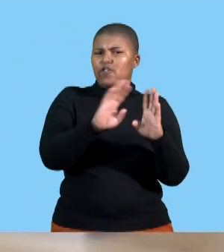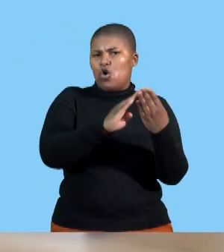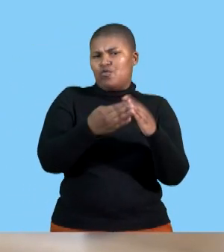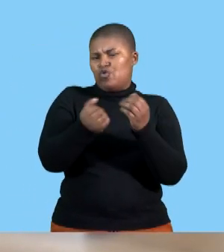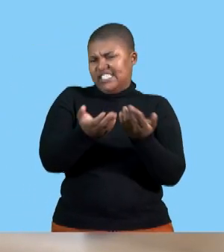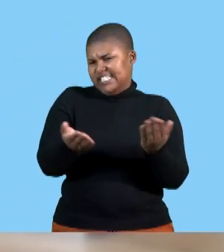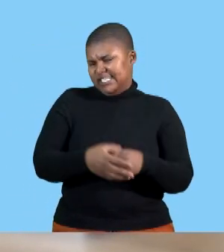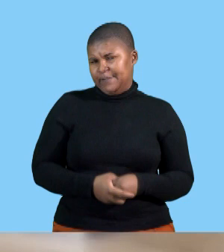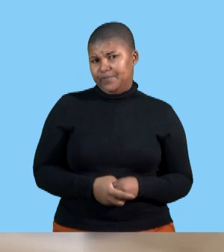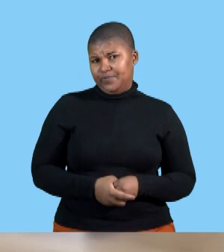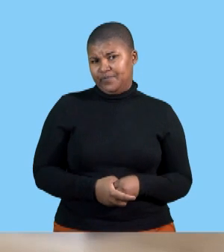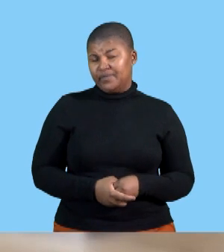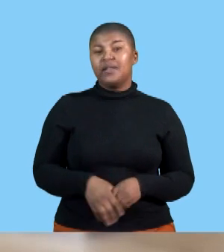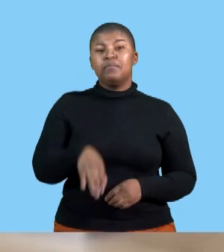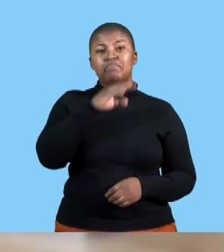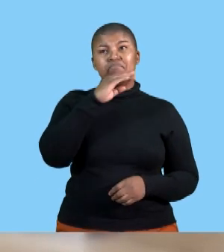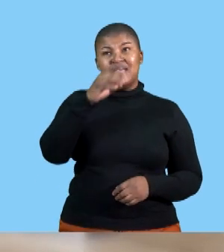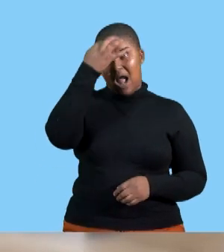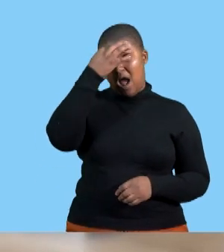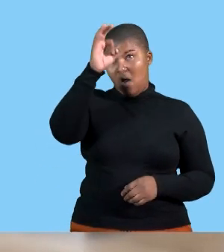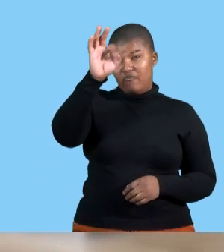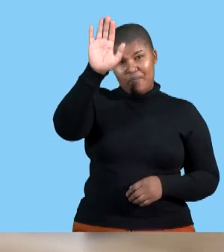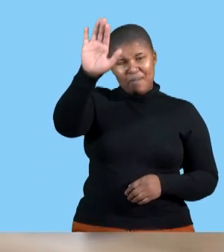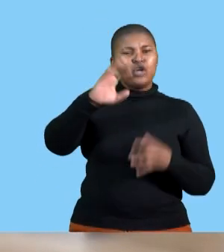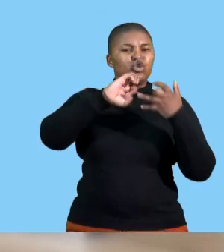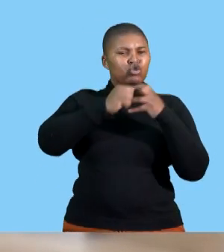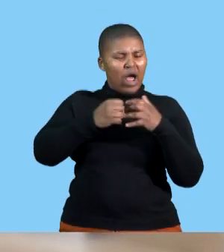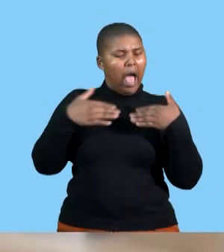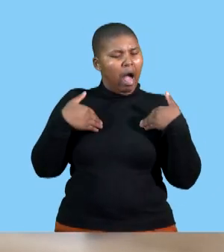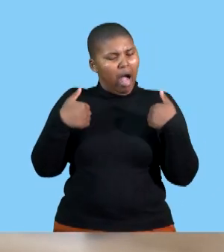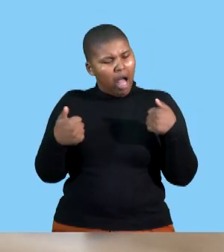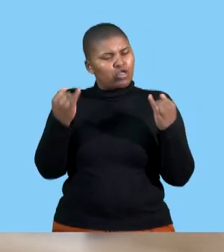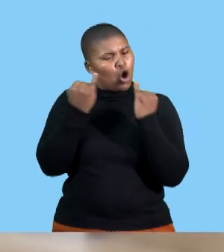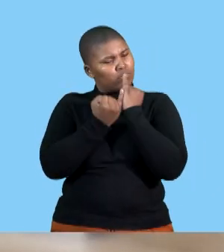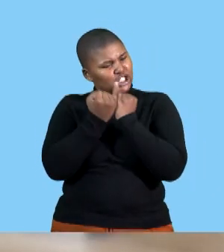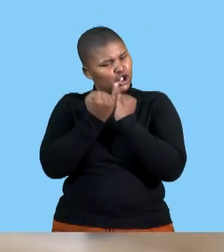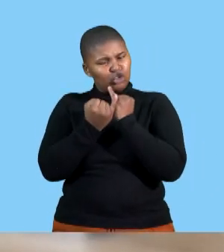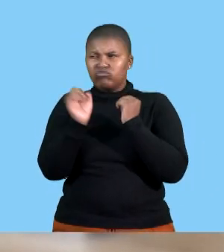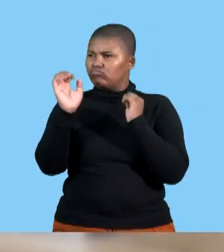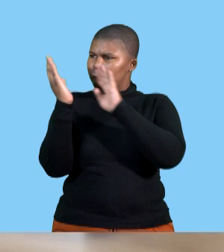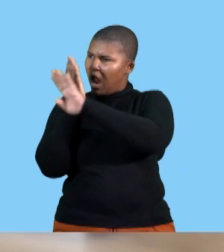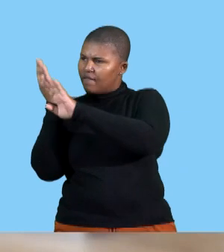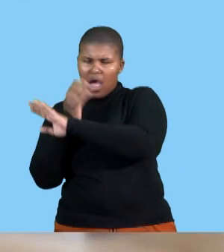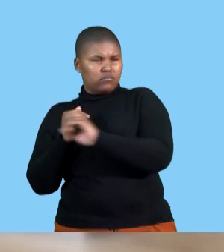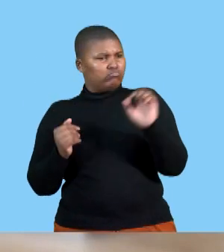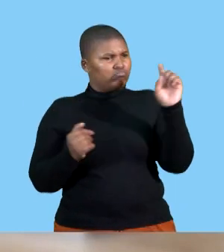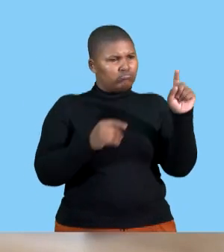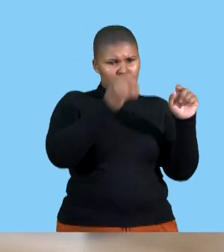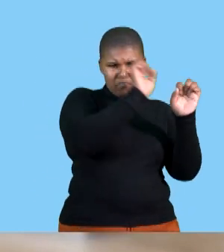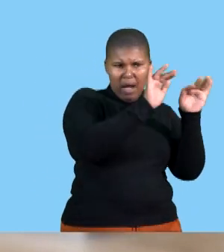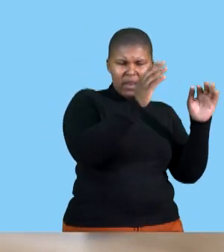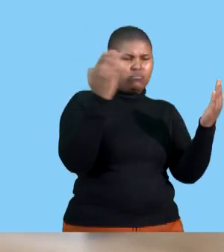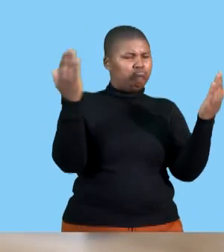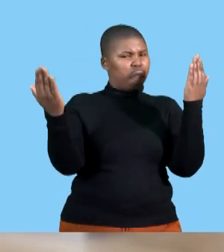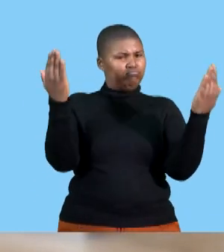are trying to keep a healthy competition between the state-owned company as well as the private sector, so that the private